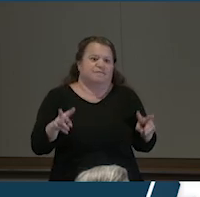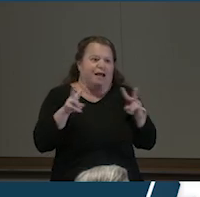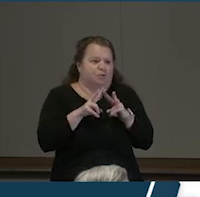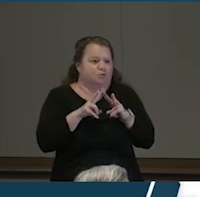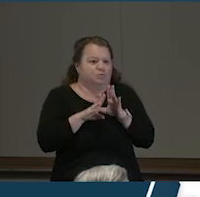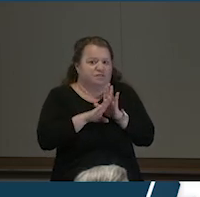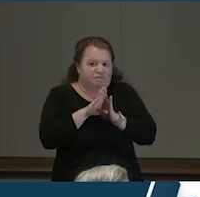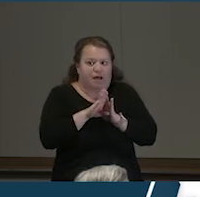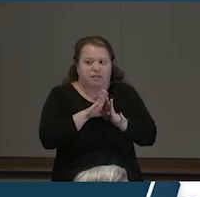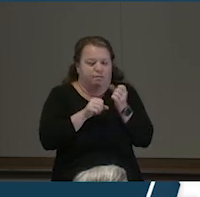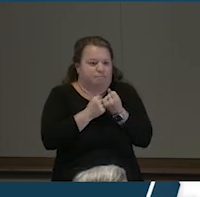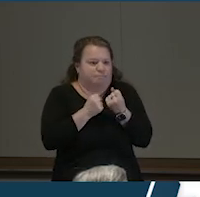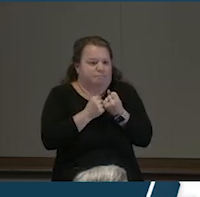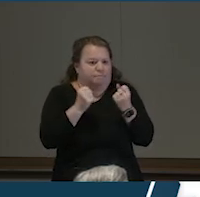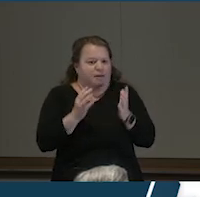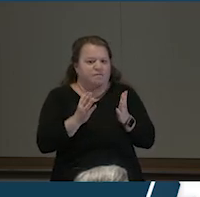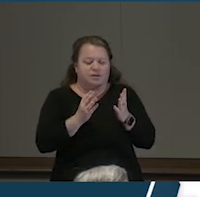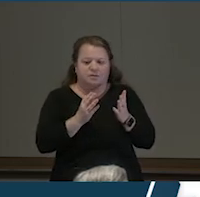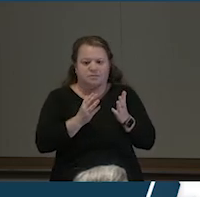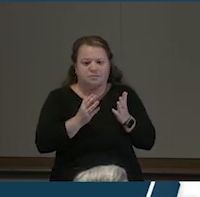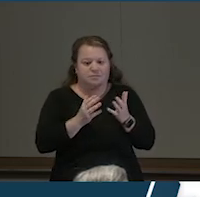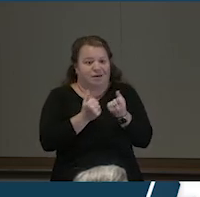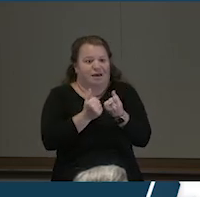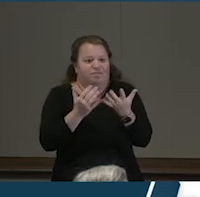how we change things in the state.